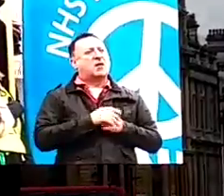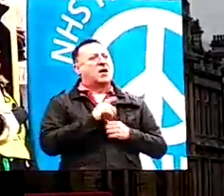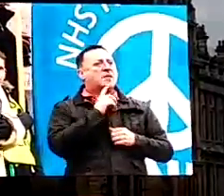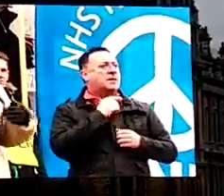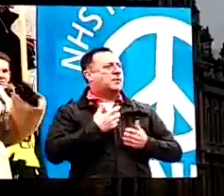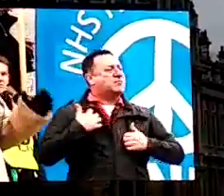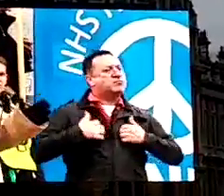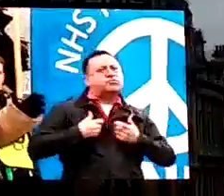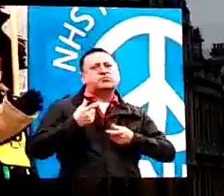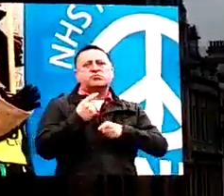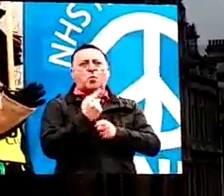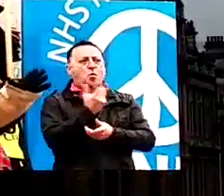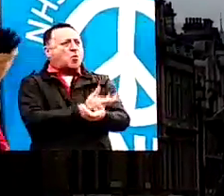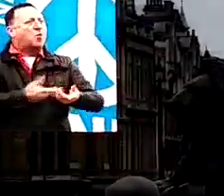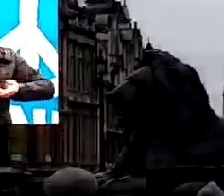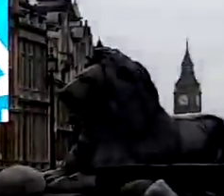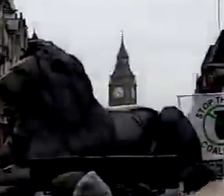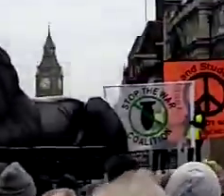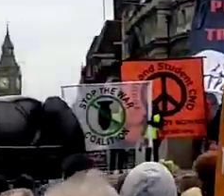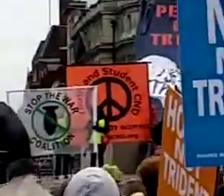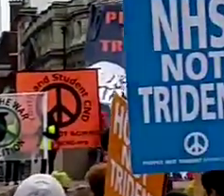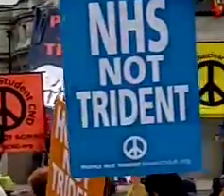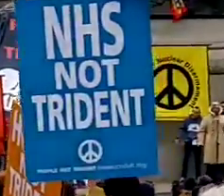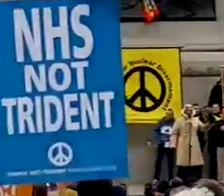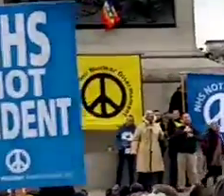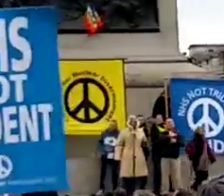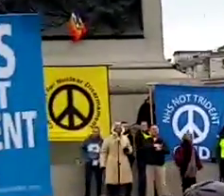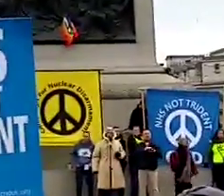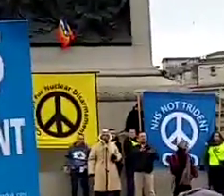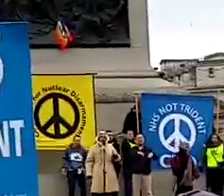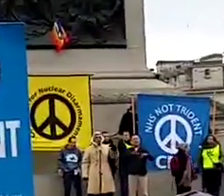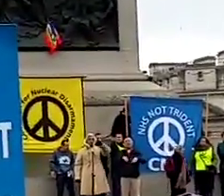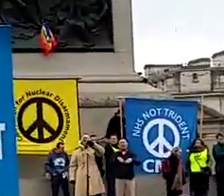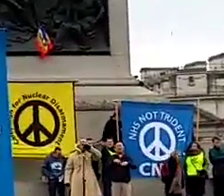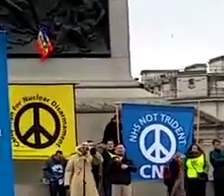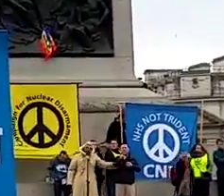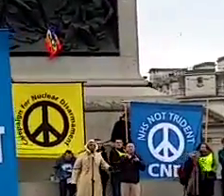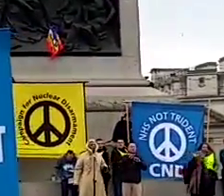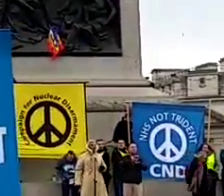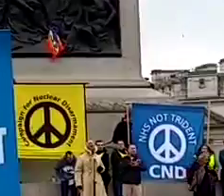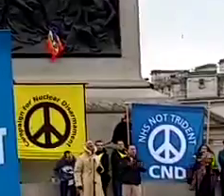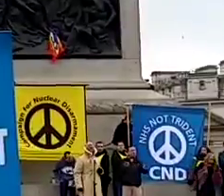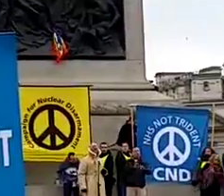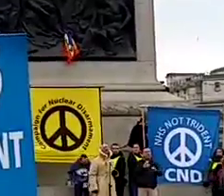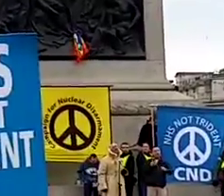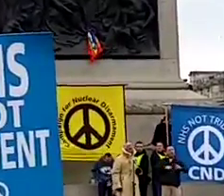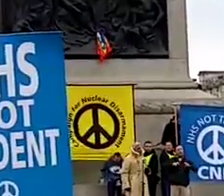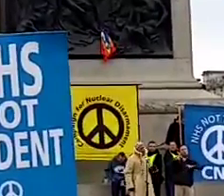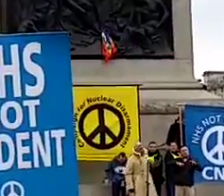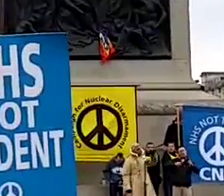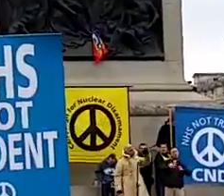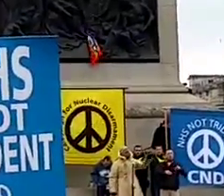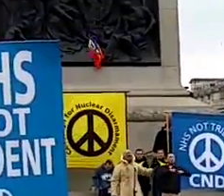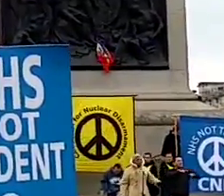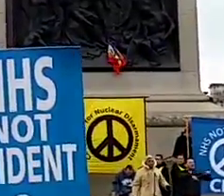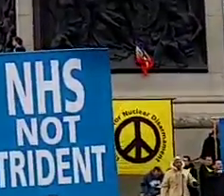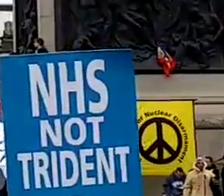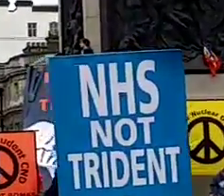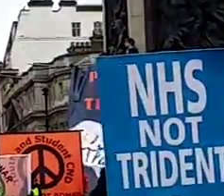people. We live in a society where they don't like debates at all. They don't like diversity,